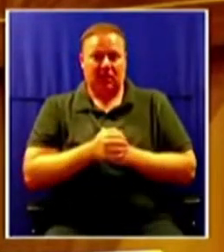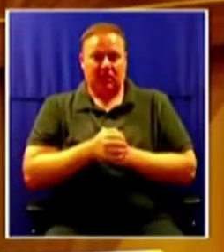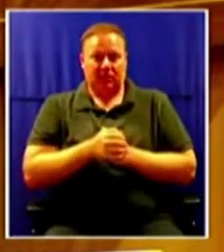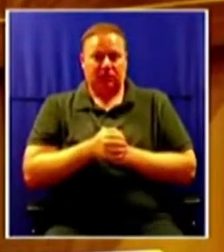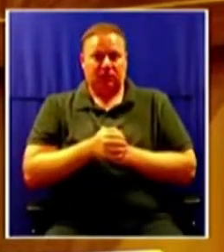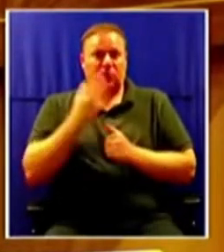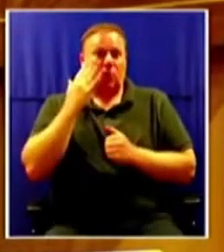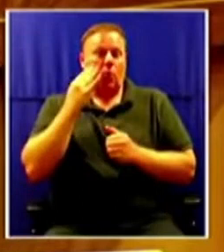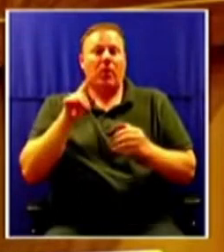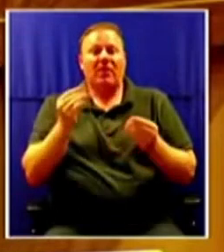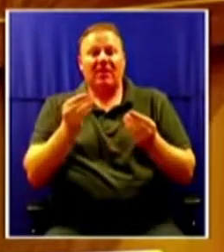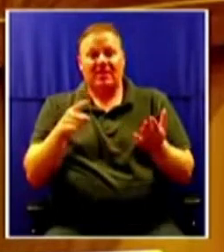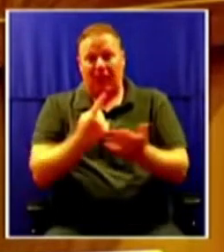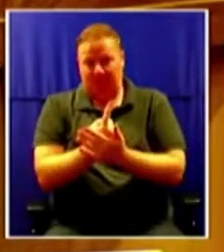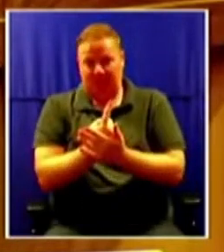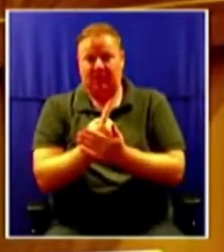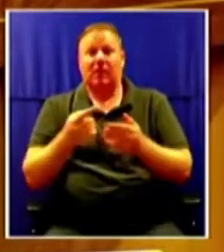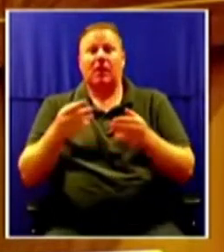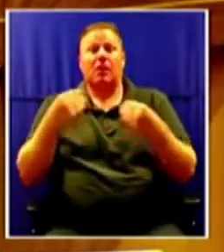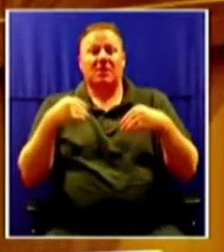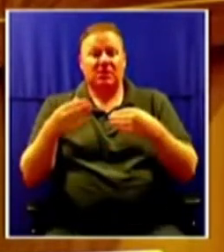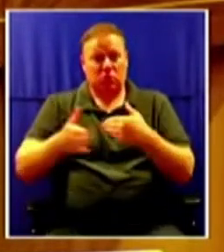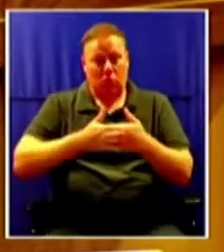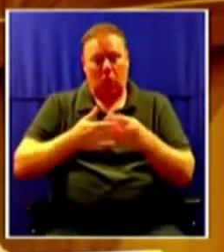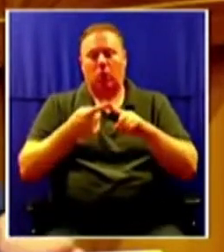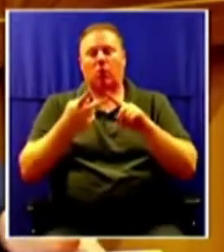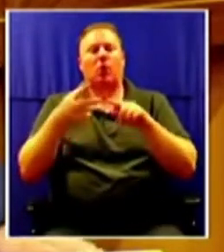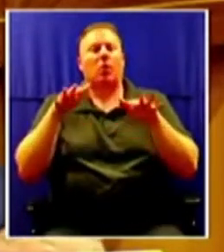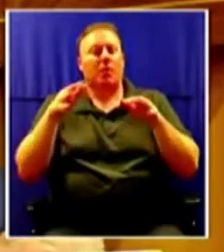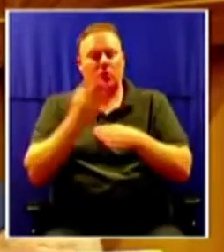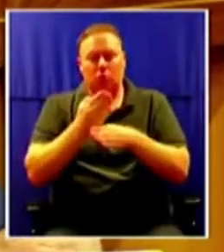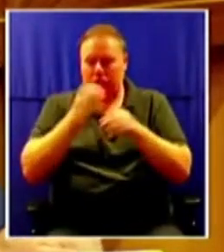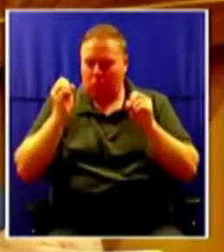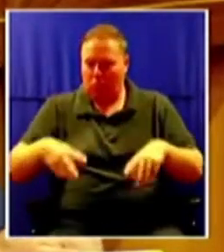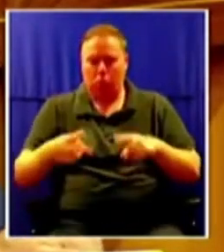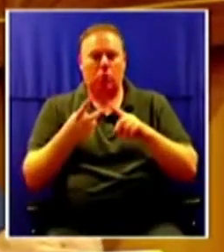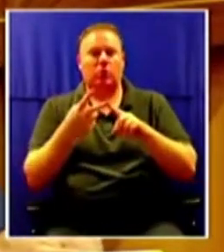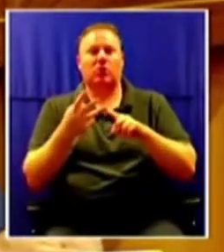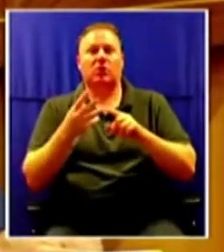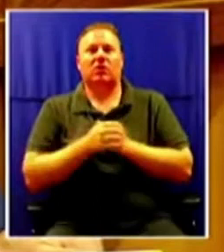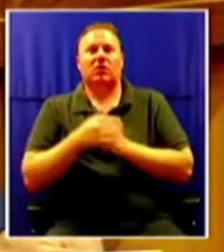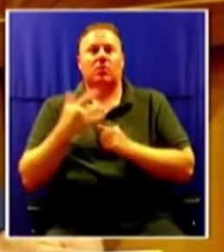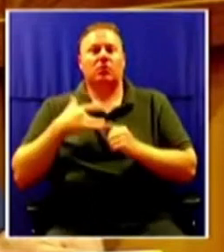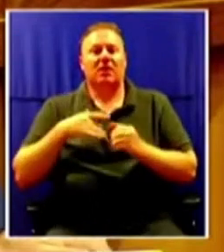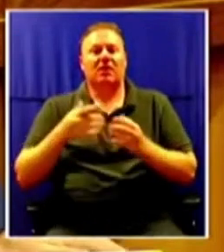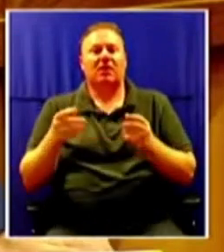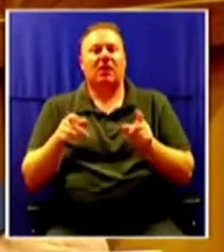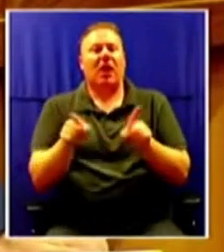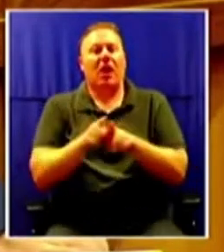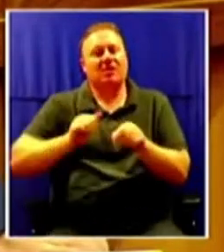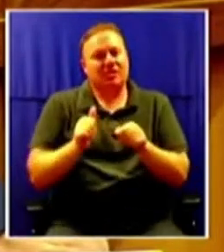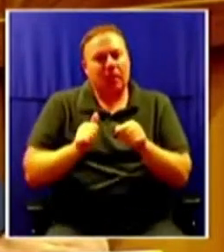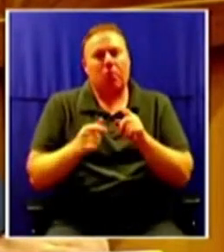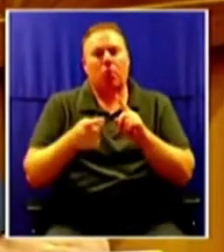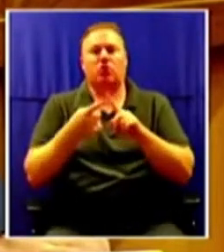close, people lose their jobs or only get part of their salaries. Municipalities like Stellenbosch, Hessequa and Breda Valley, to name a